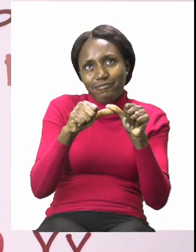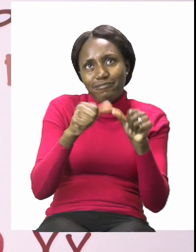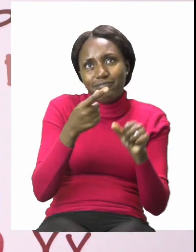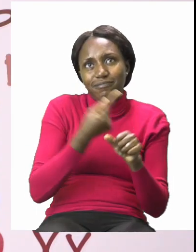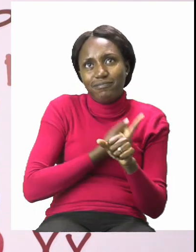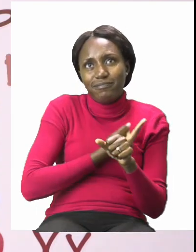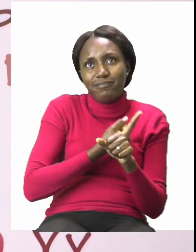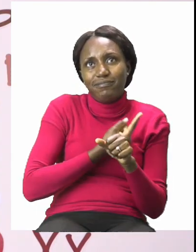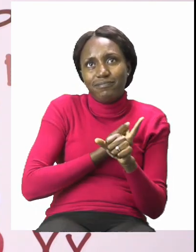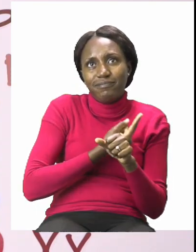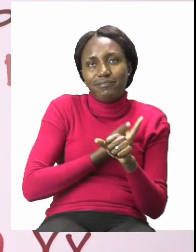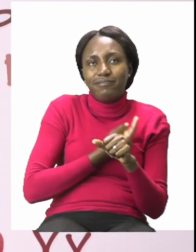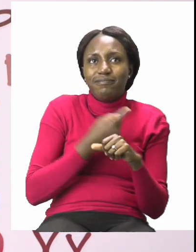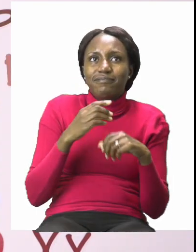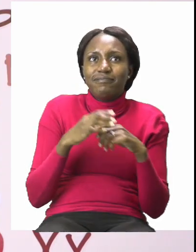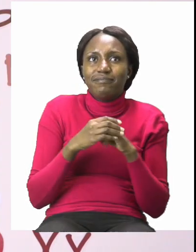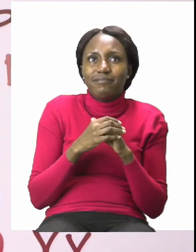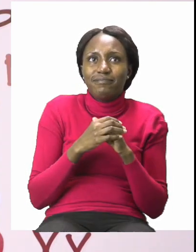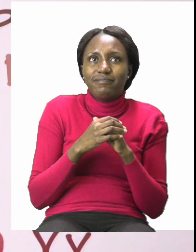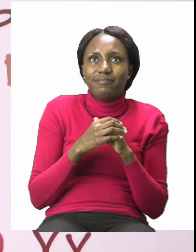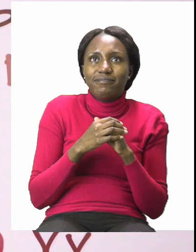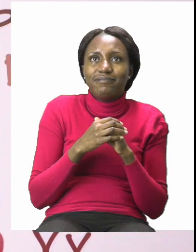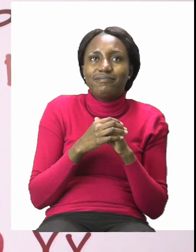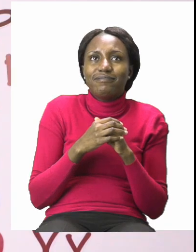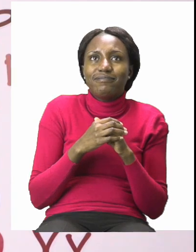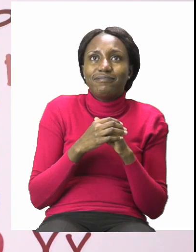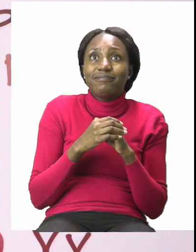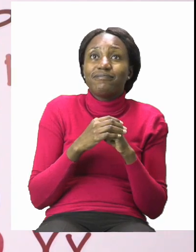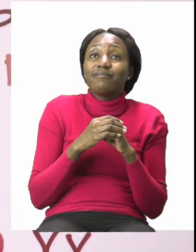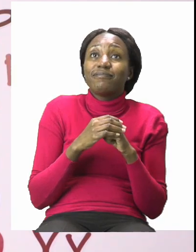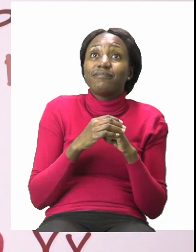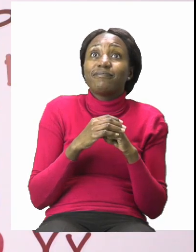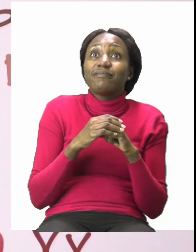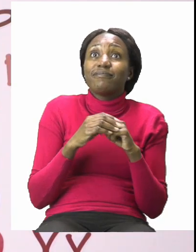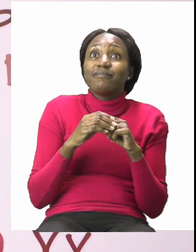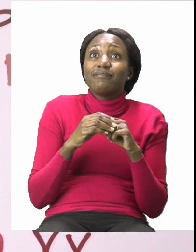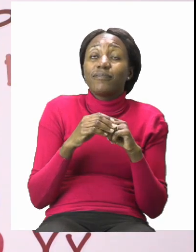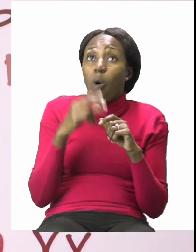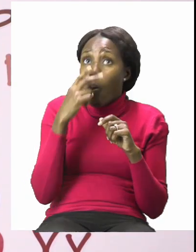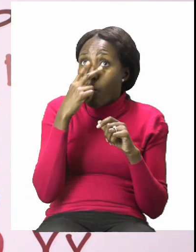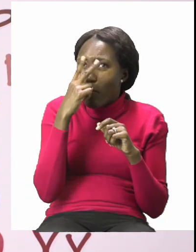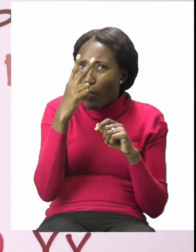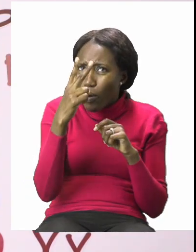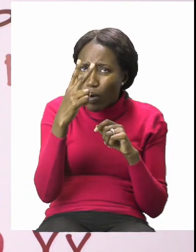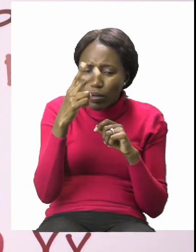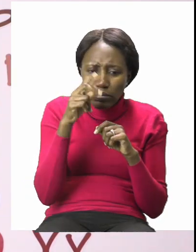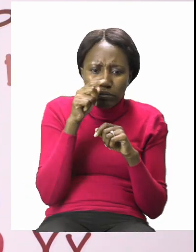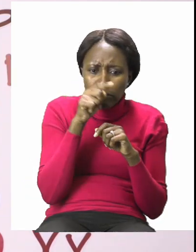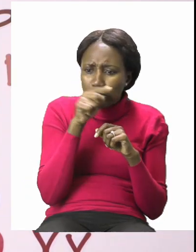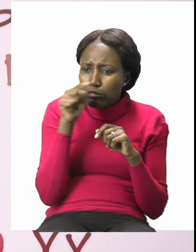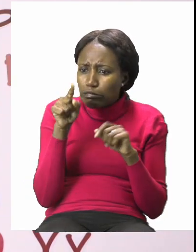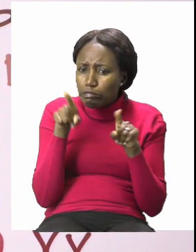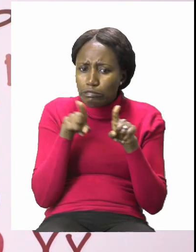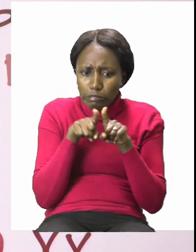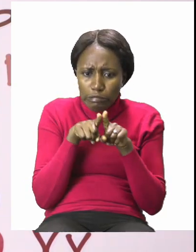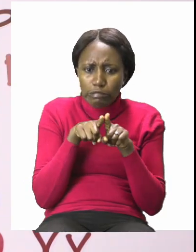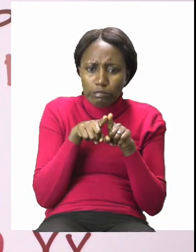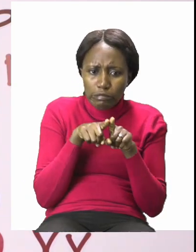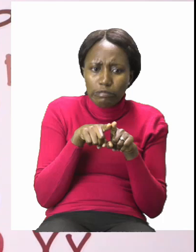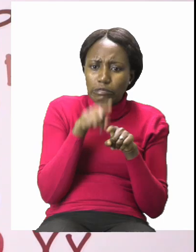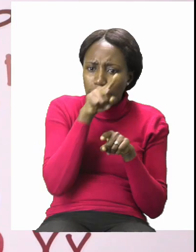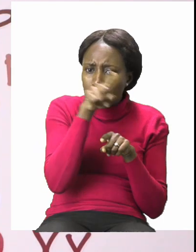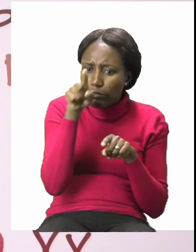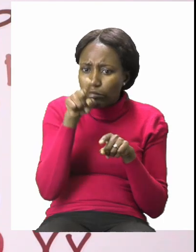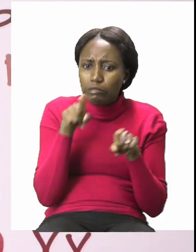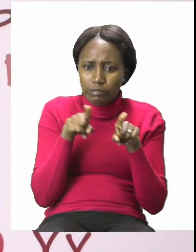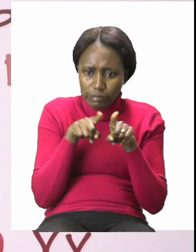by yourself. I want you to open your eyes wide and check clearly if the two words look the same